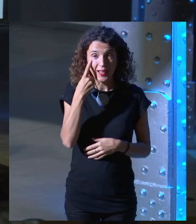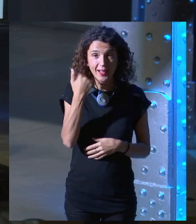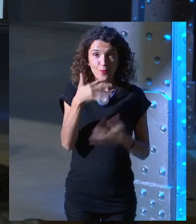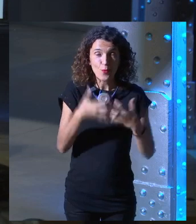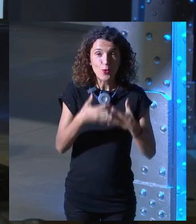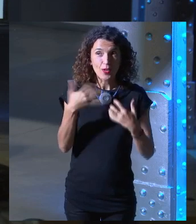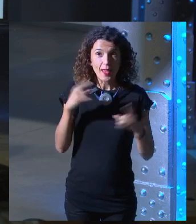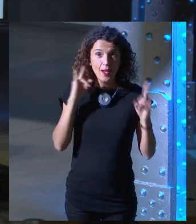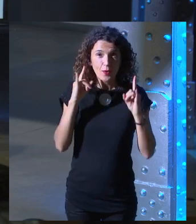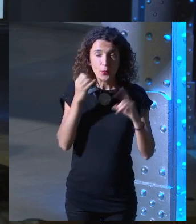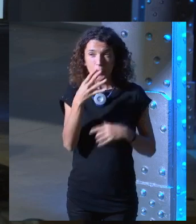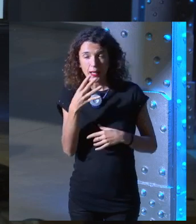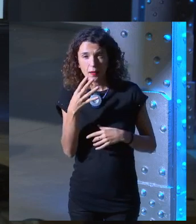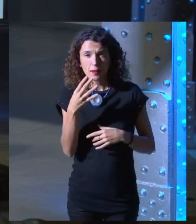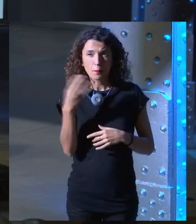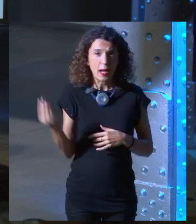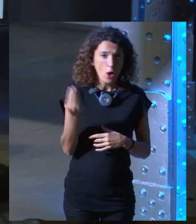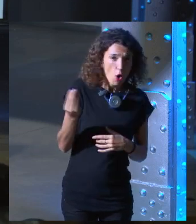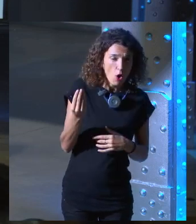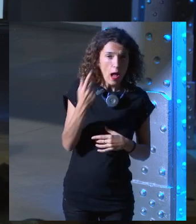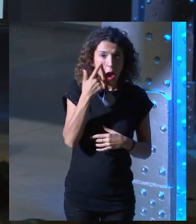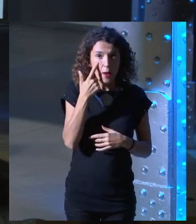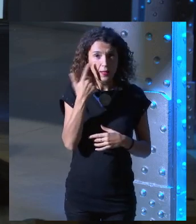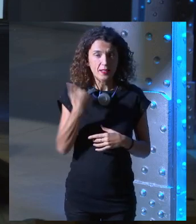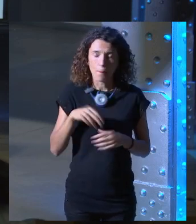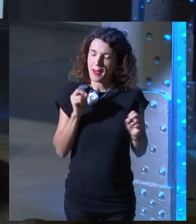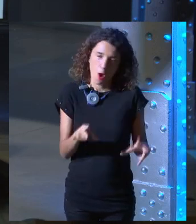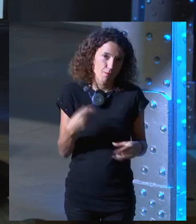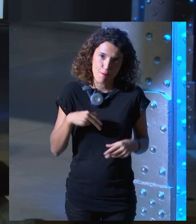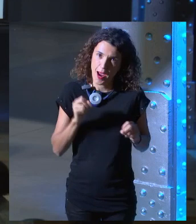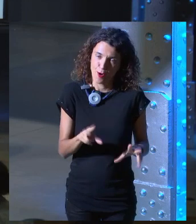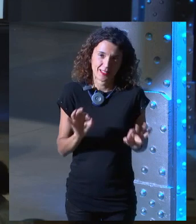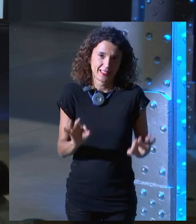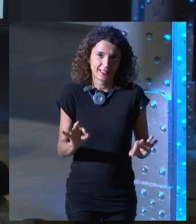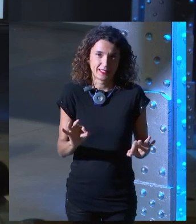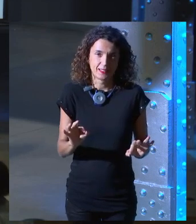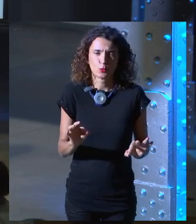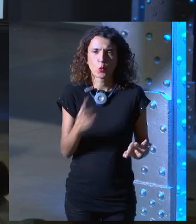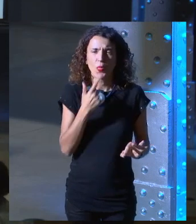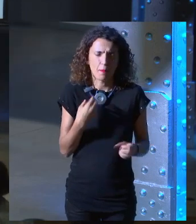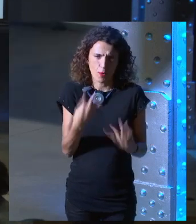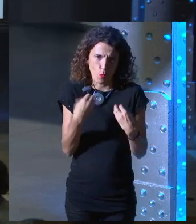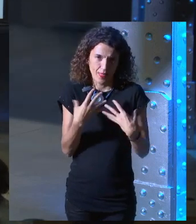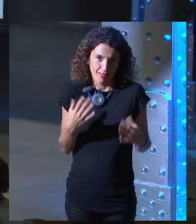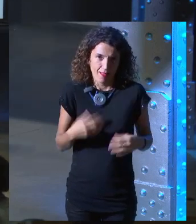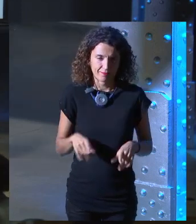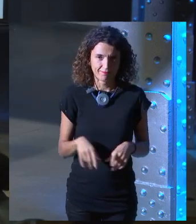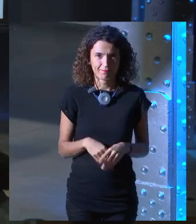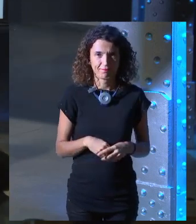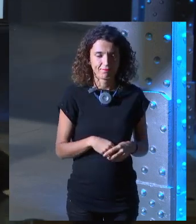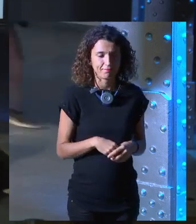That's a bit better. Let's try. No, it's worse. Right, let's talk. You talk to me. Okay.